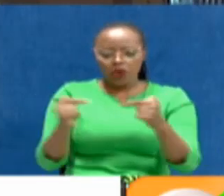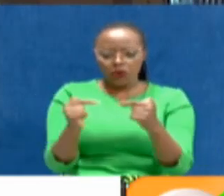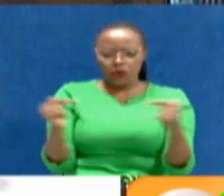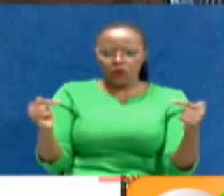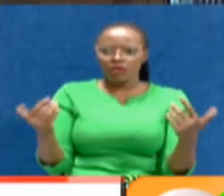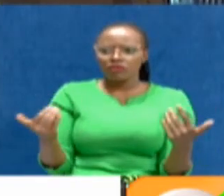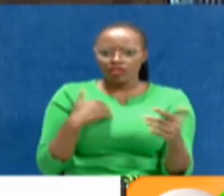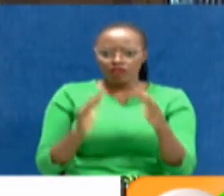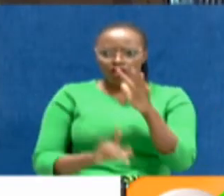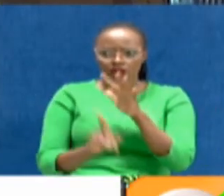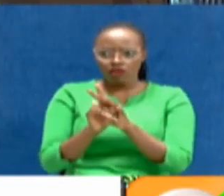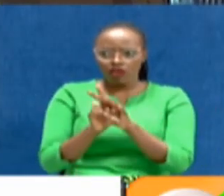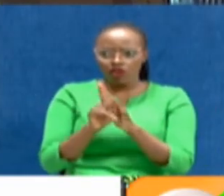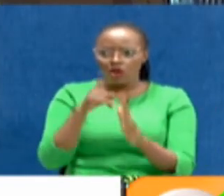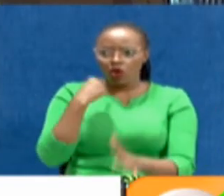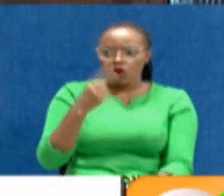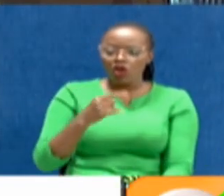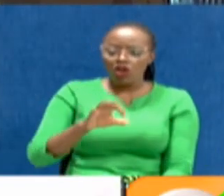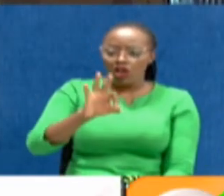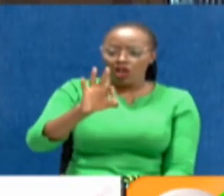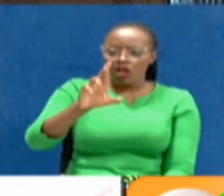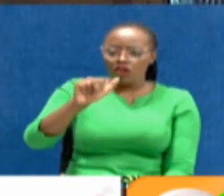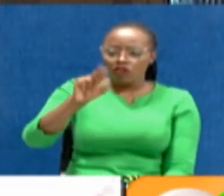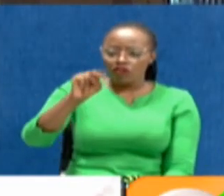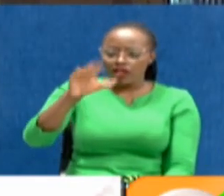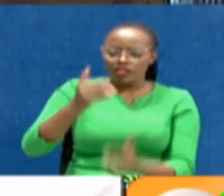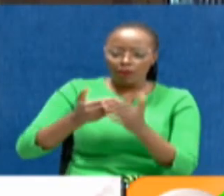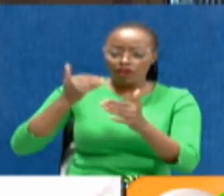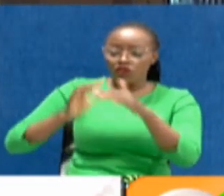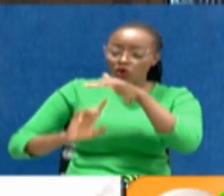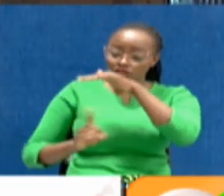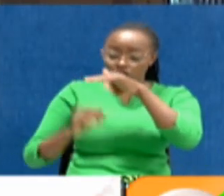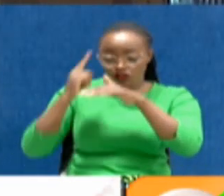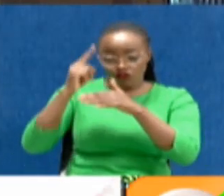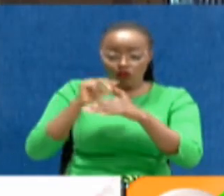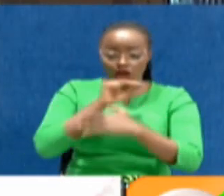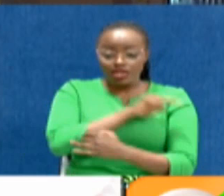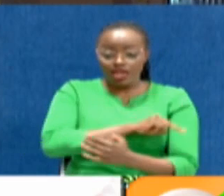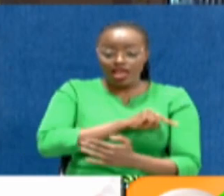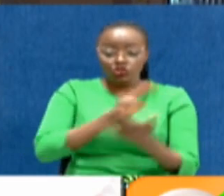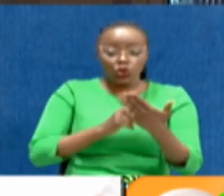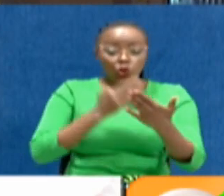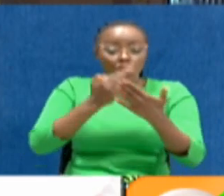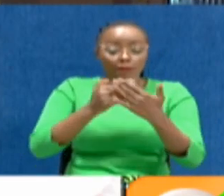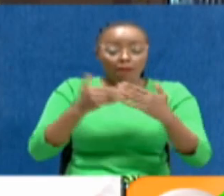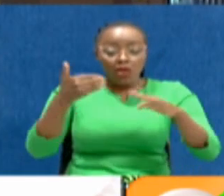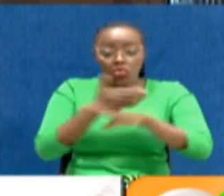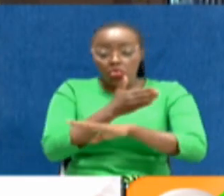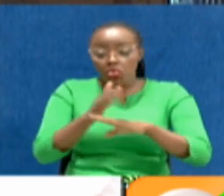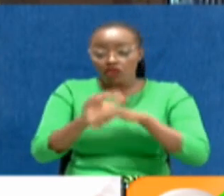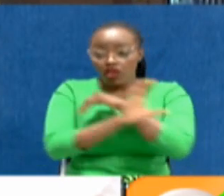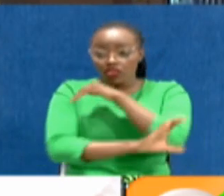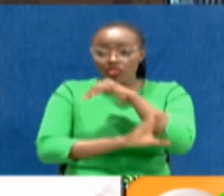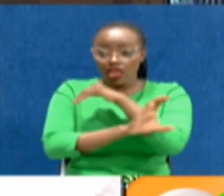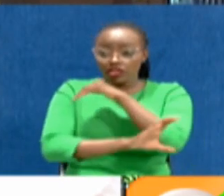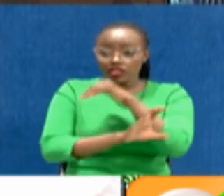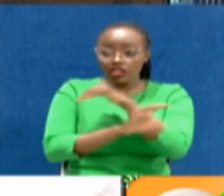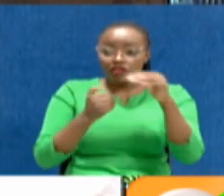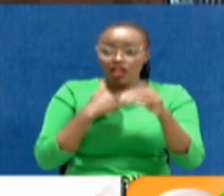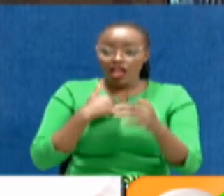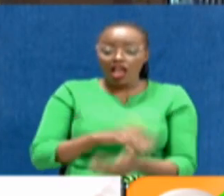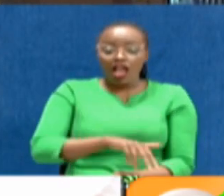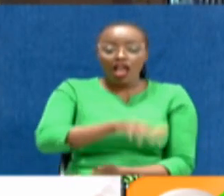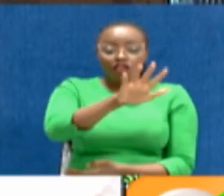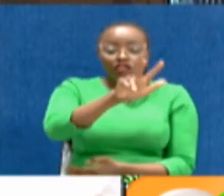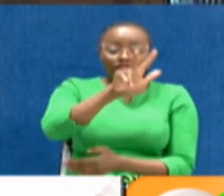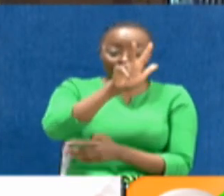And it has now emerged that the late Francis Lotodo, the then Minister for Natural Resources, might have duped the country on the reasons for hiving off